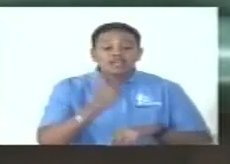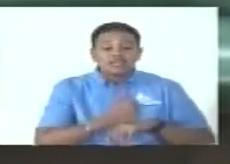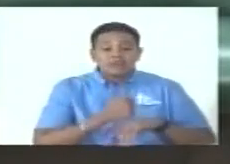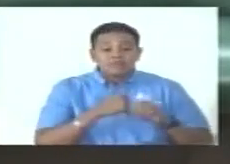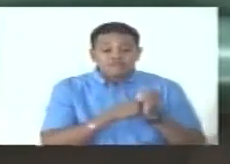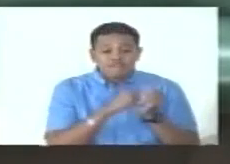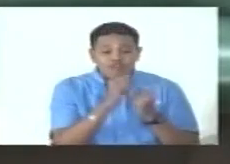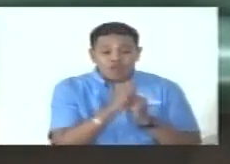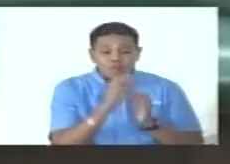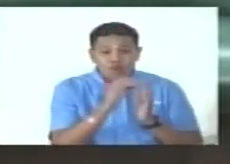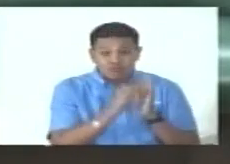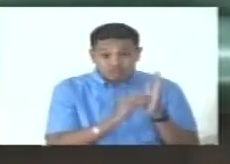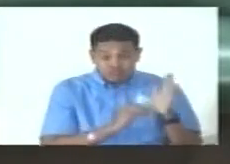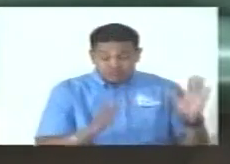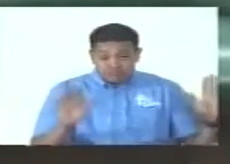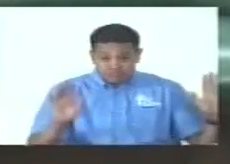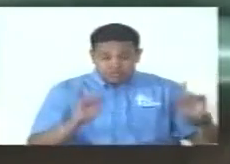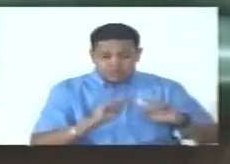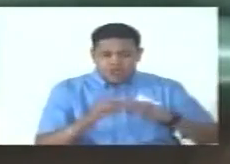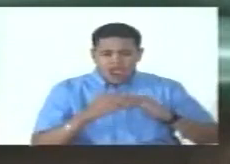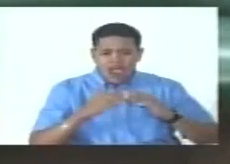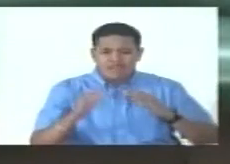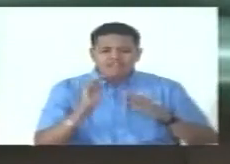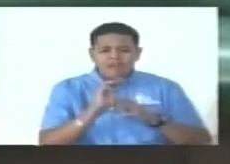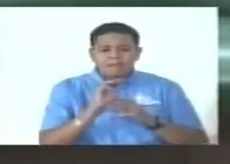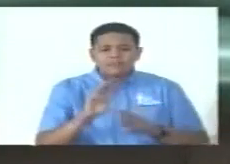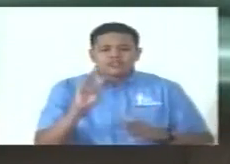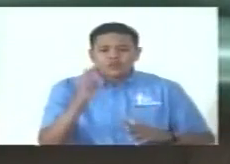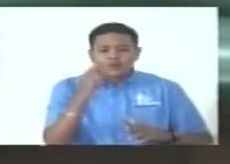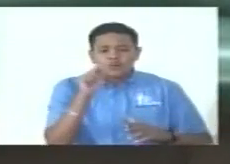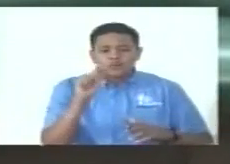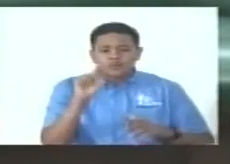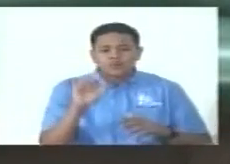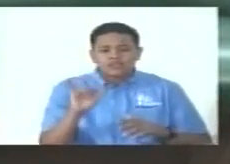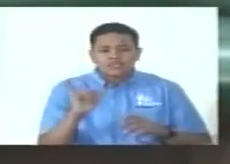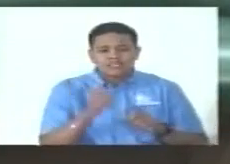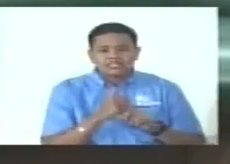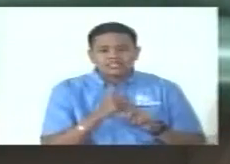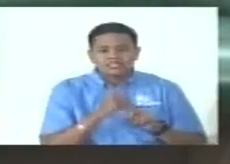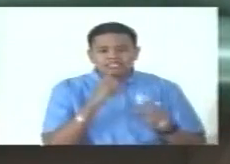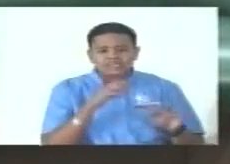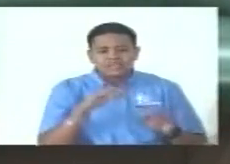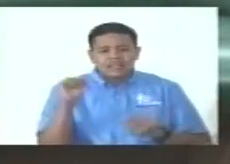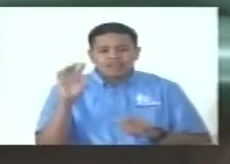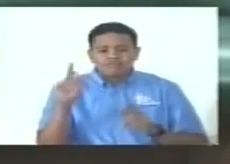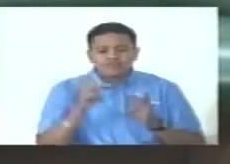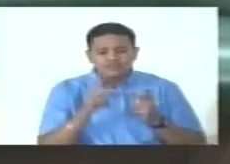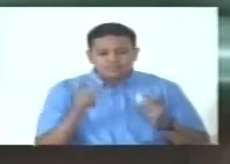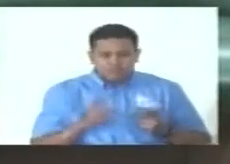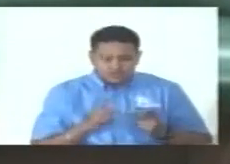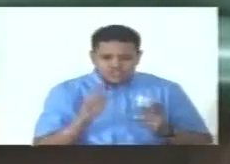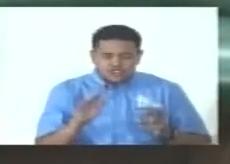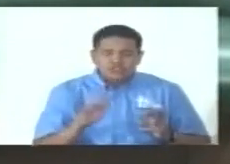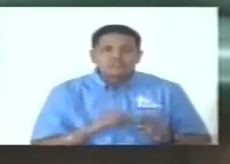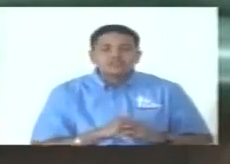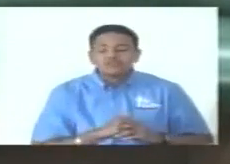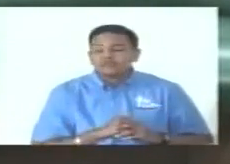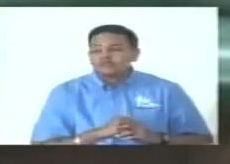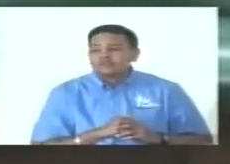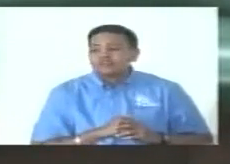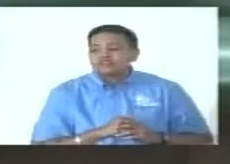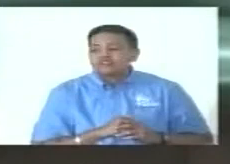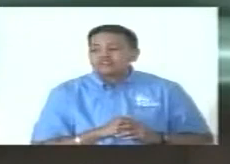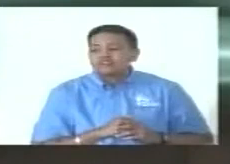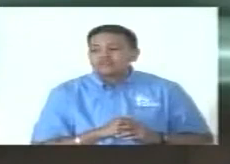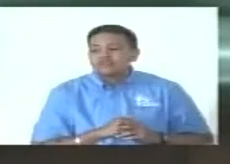framework and all that, but after Minister Wheatley stepped away from his ministry, there